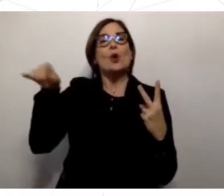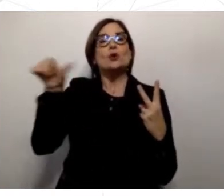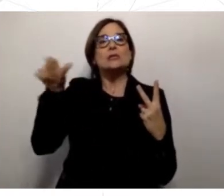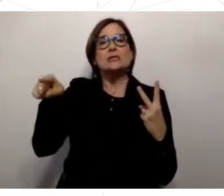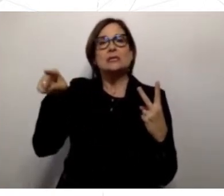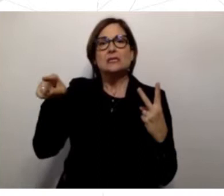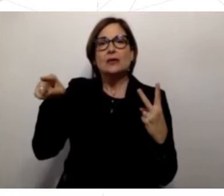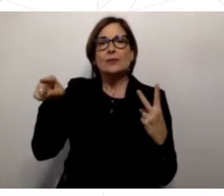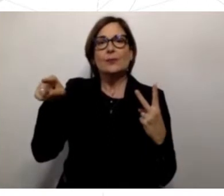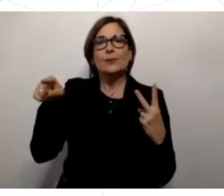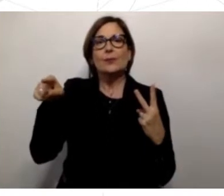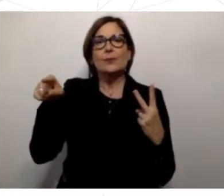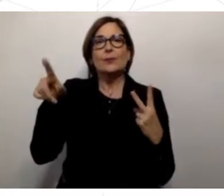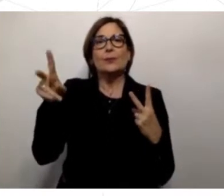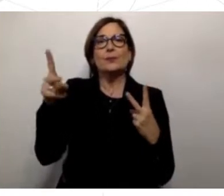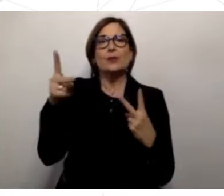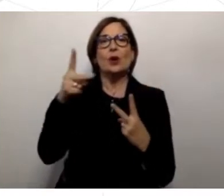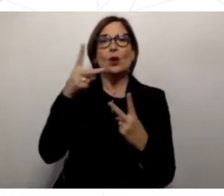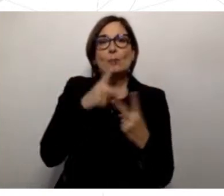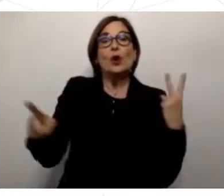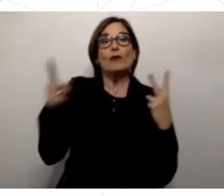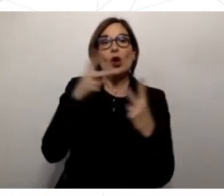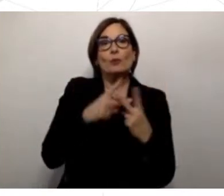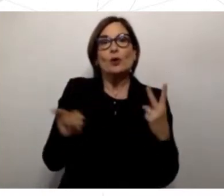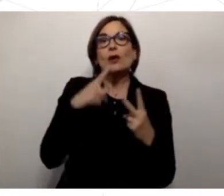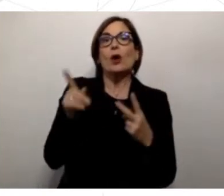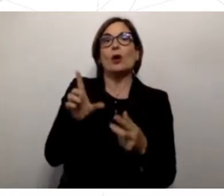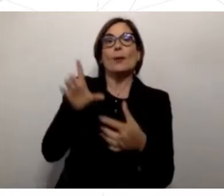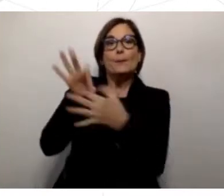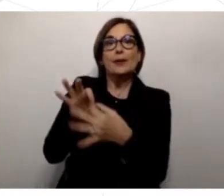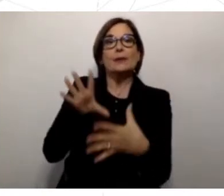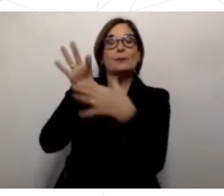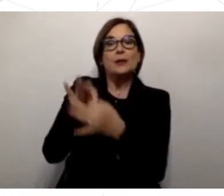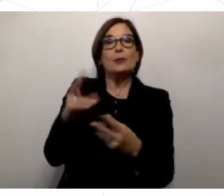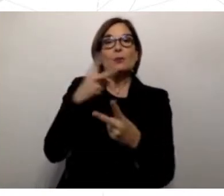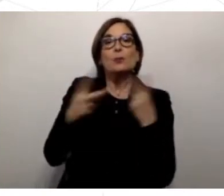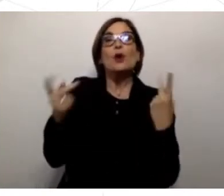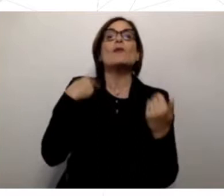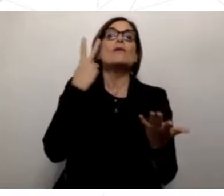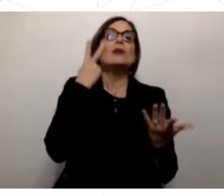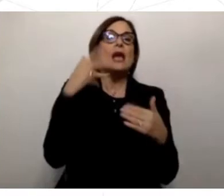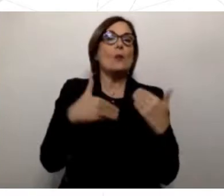a continuare ad annetterlo e vediamo come va.